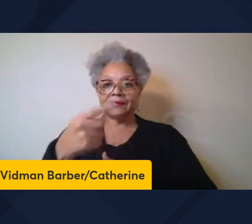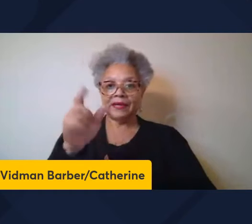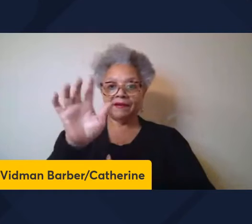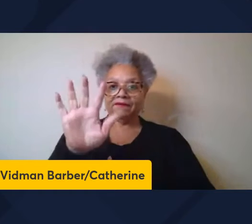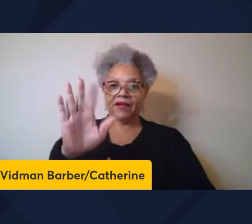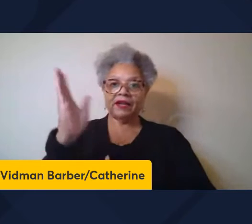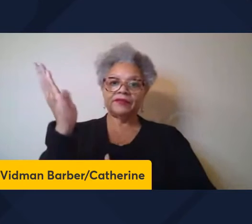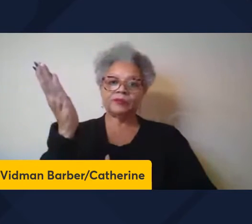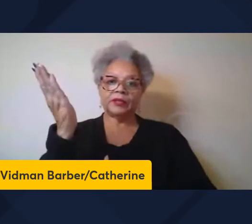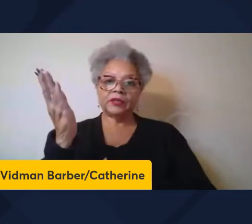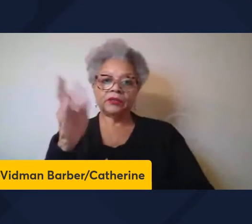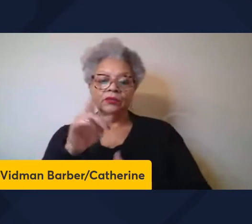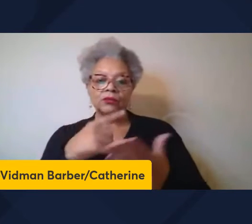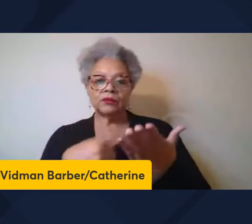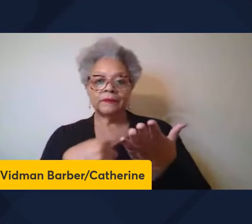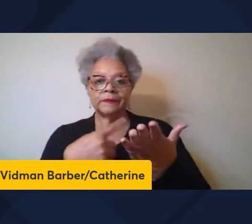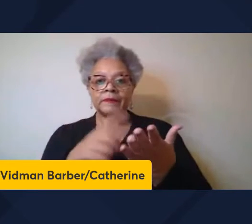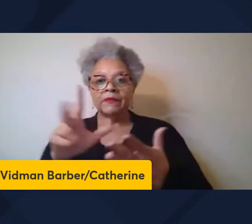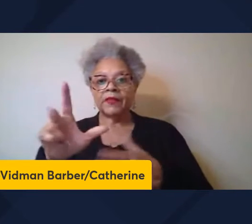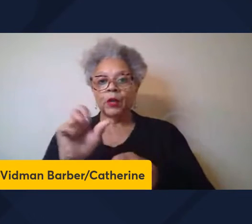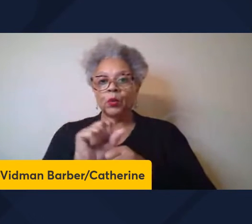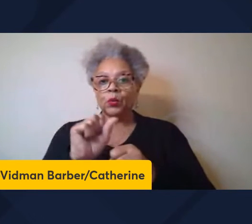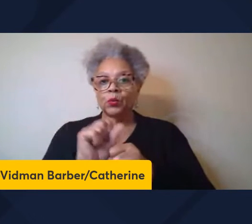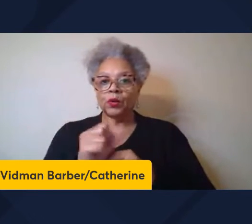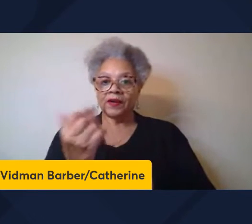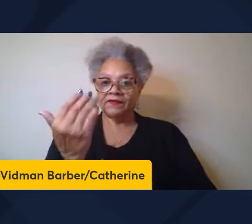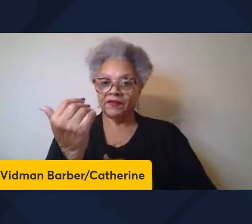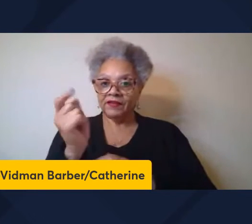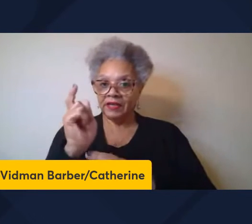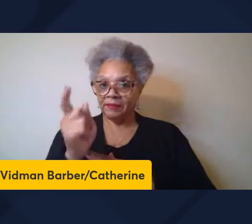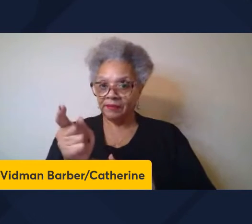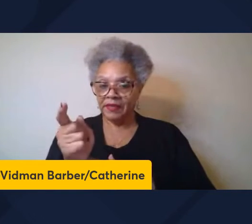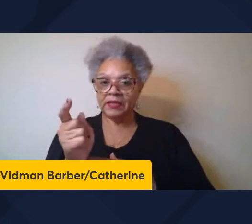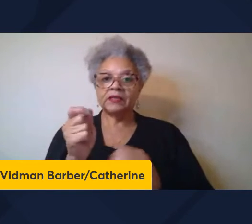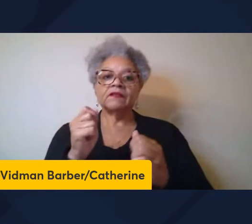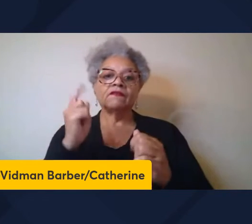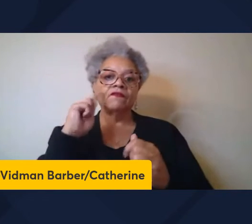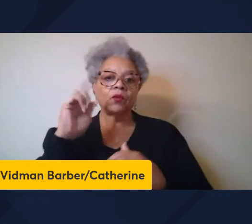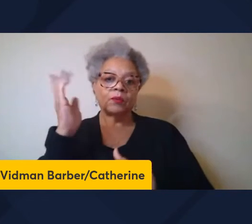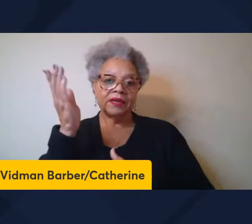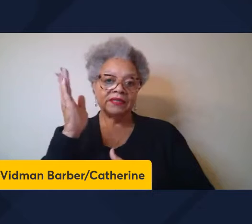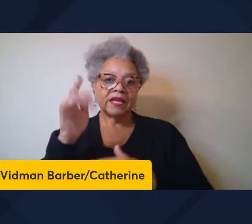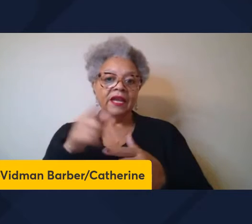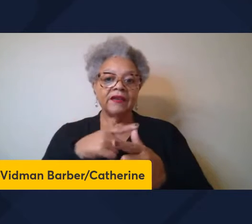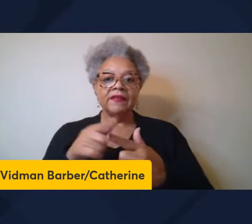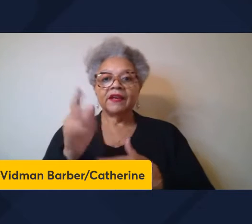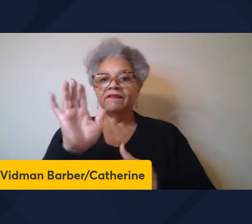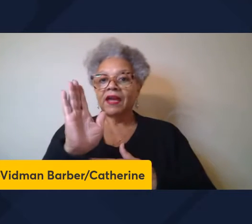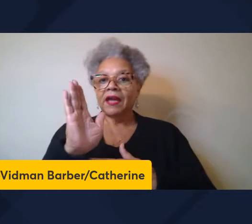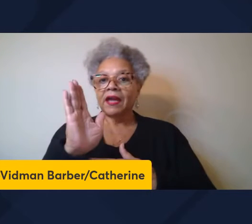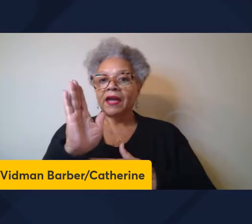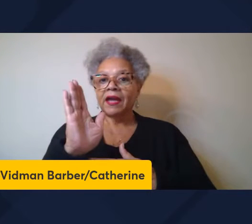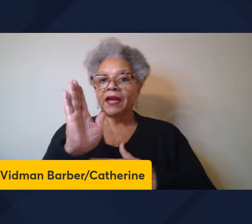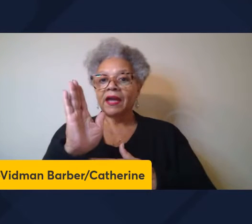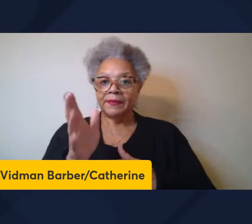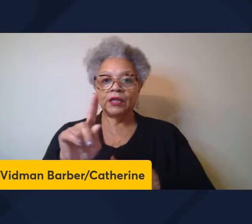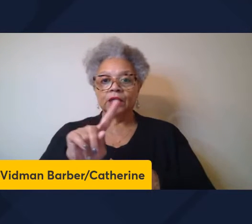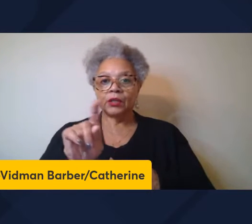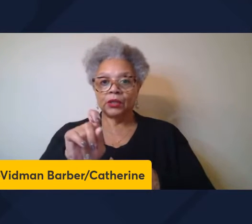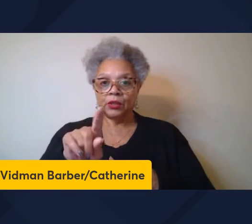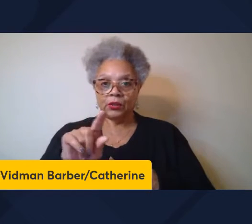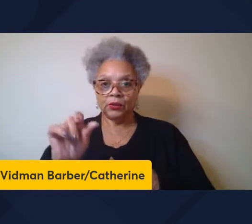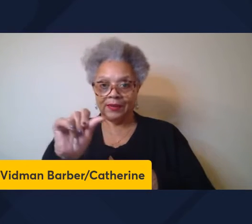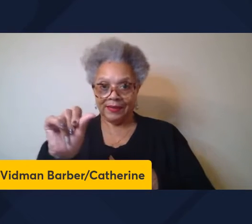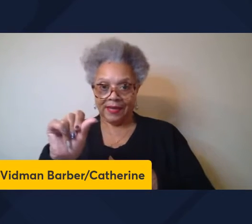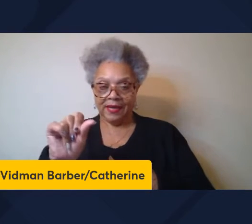their work. They have about 15 minutes each for their presentations and will follow up with the five minute Q&A. So without further ado, let's